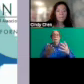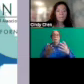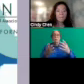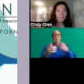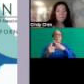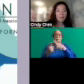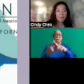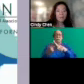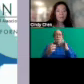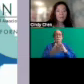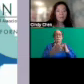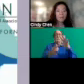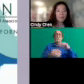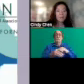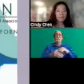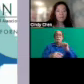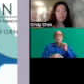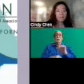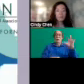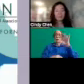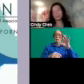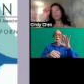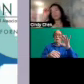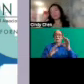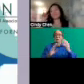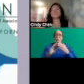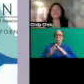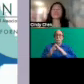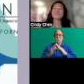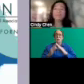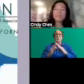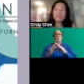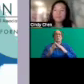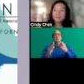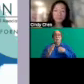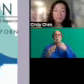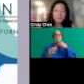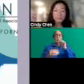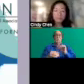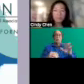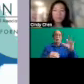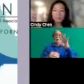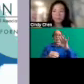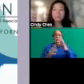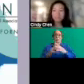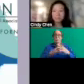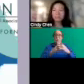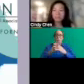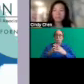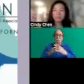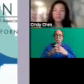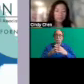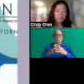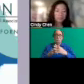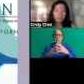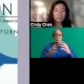Asian community, especially we say Asian American. Yeah, I think Asian American will be easier. I'm not, I can't